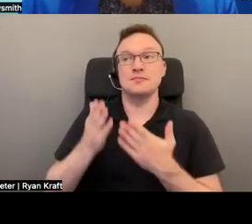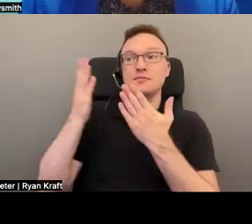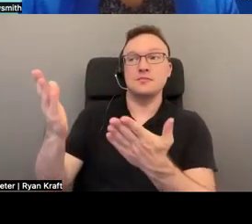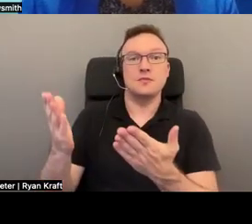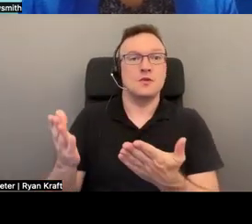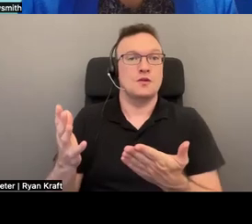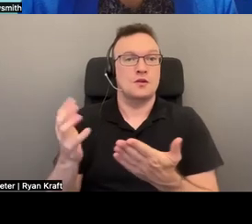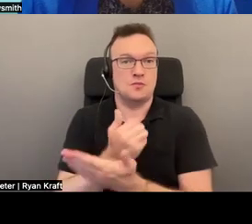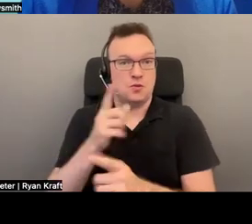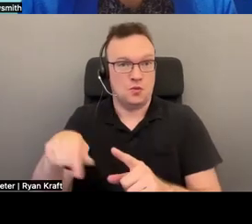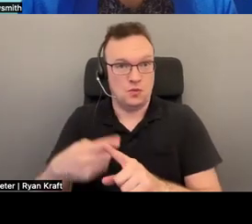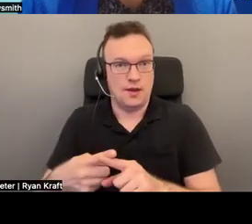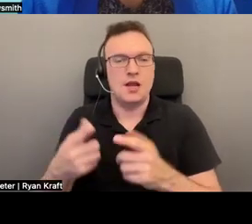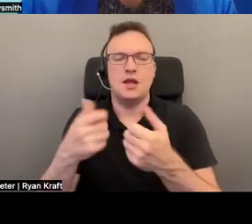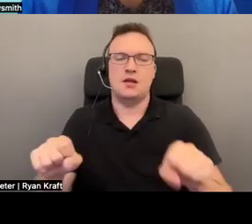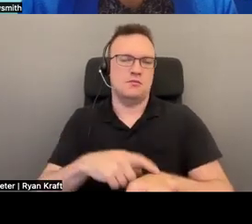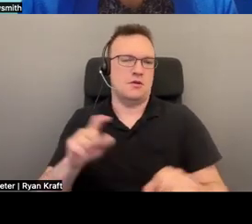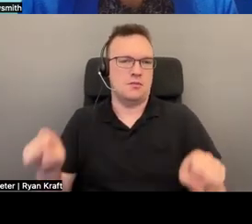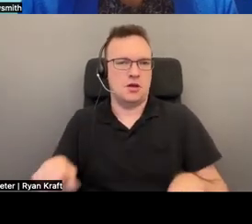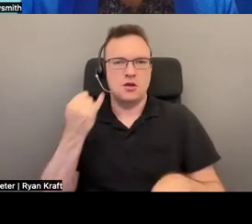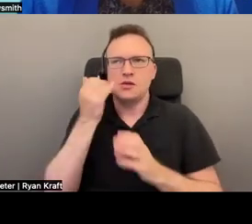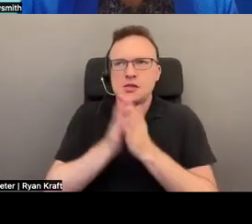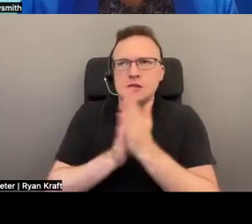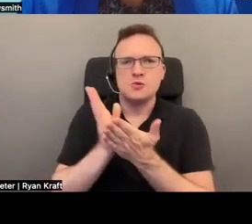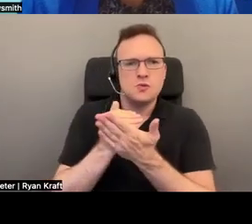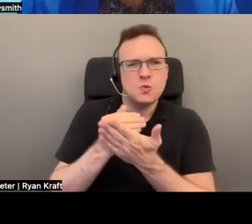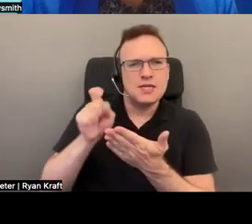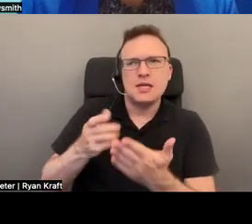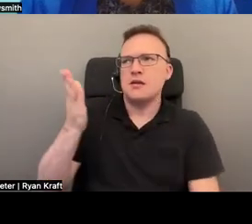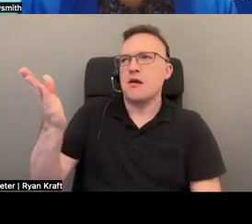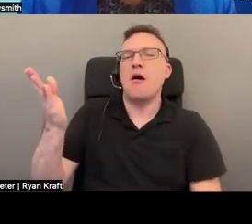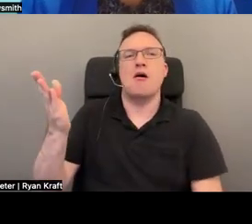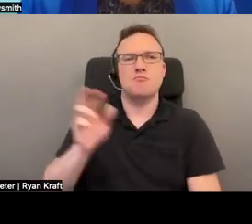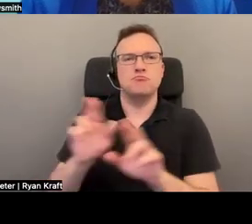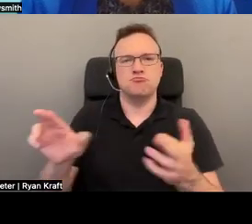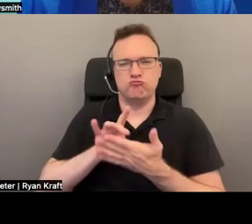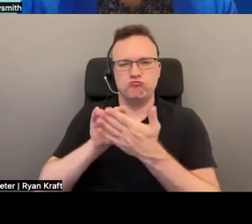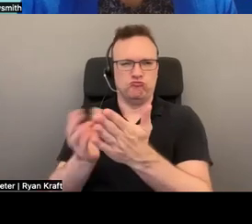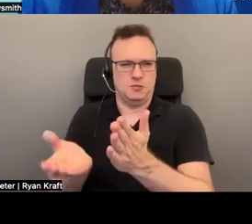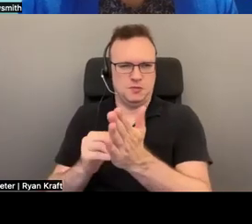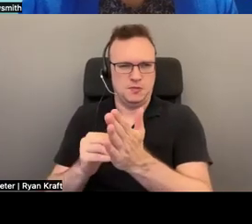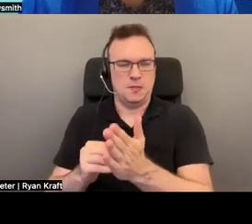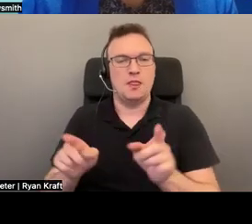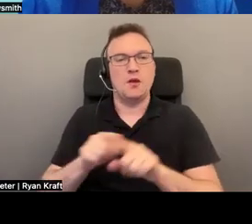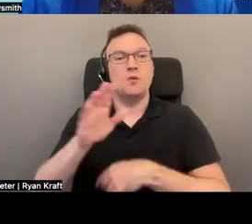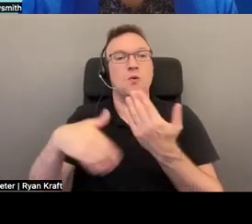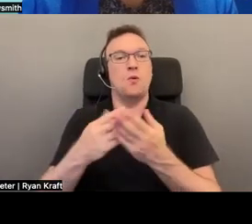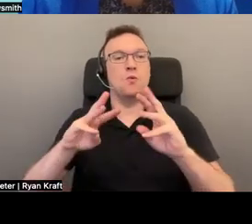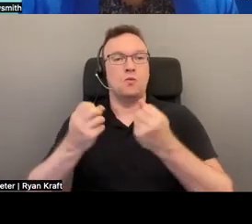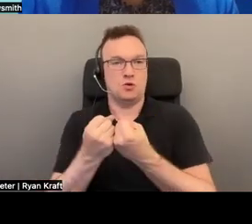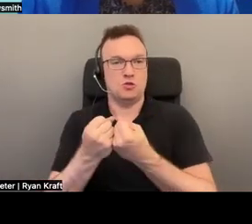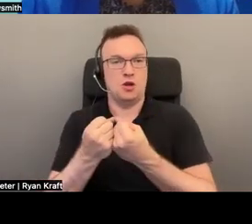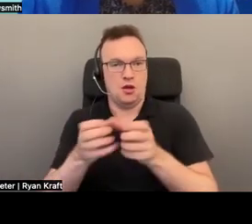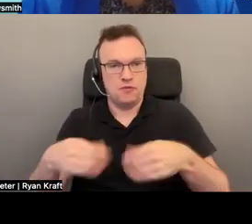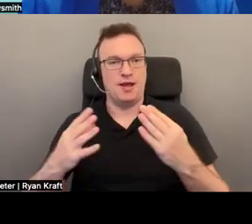any time if they want to review. And then there's a whole workshop on the resource